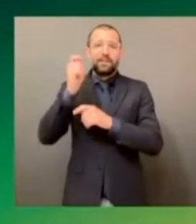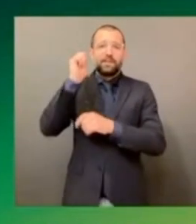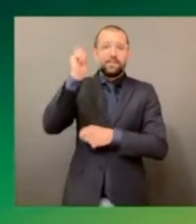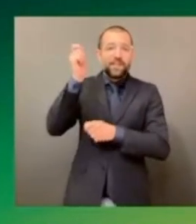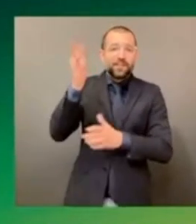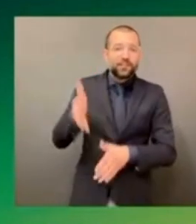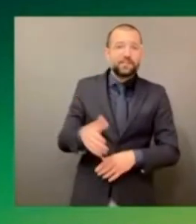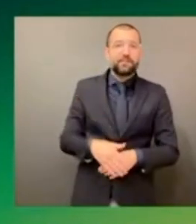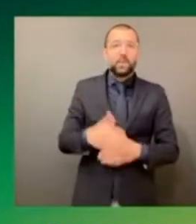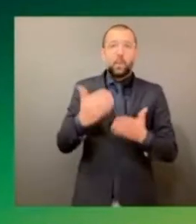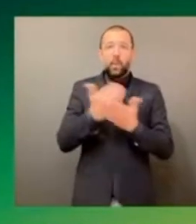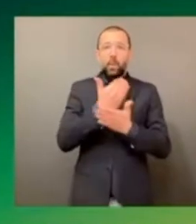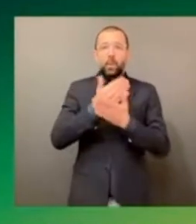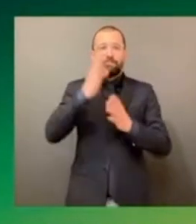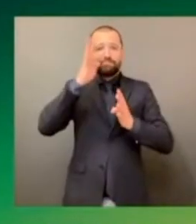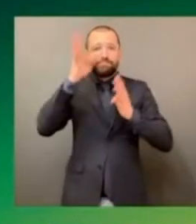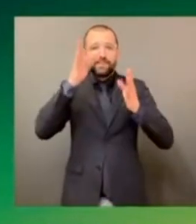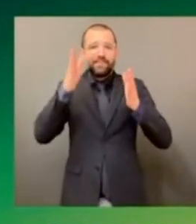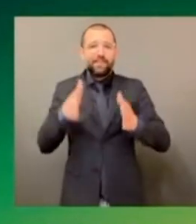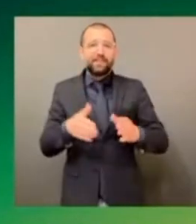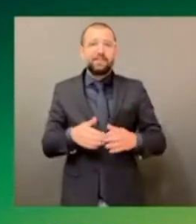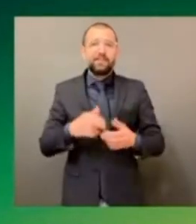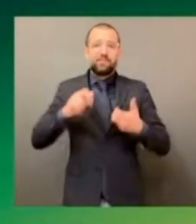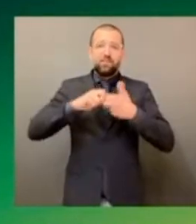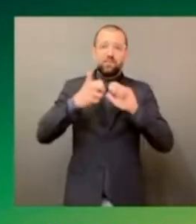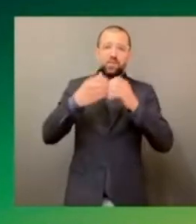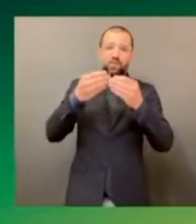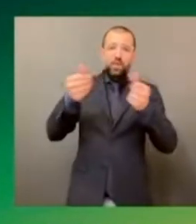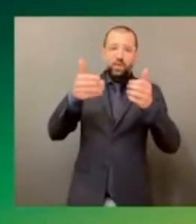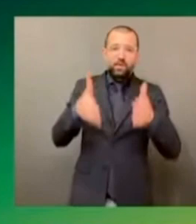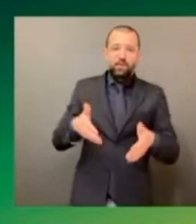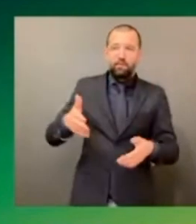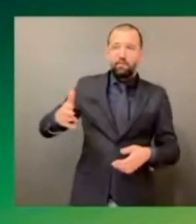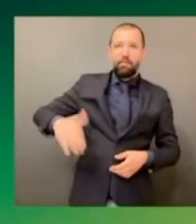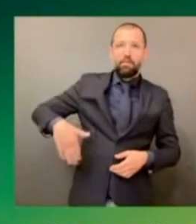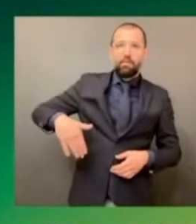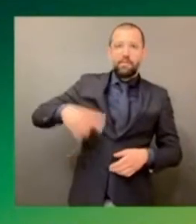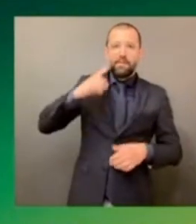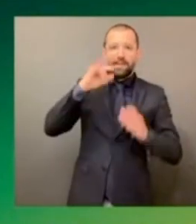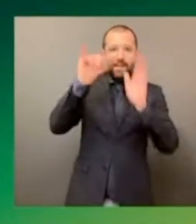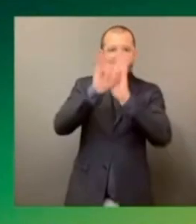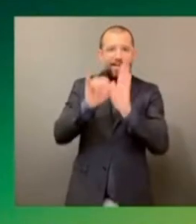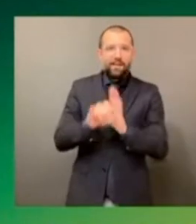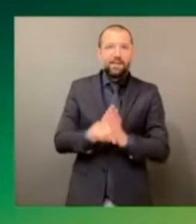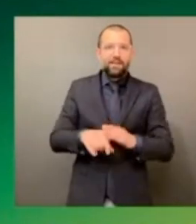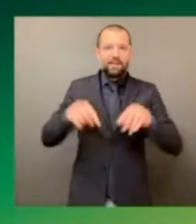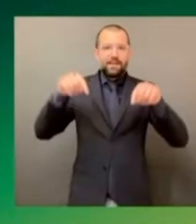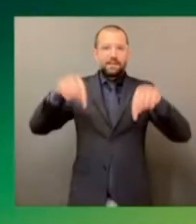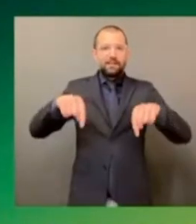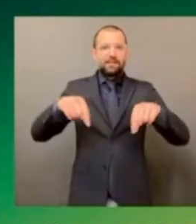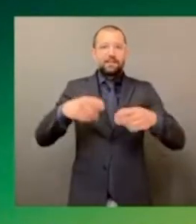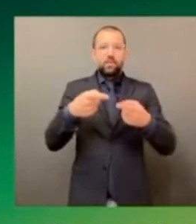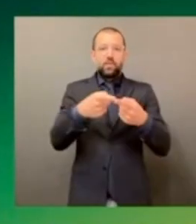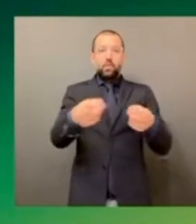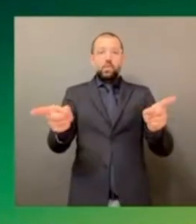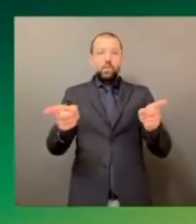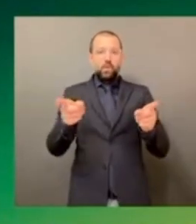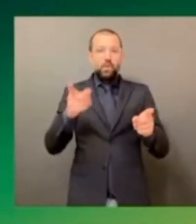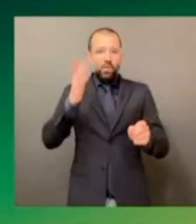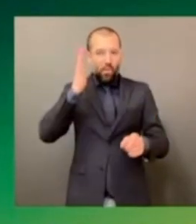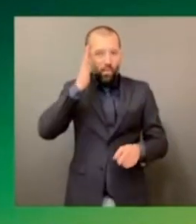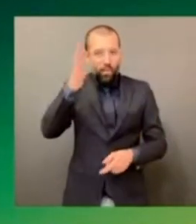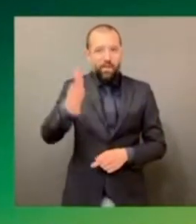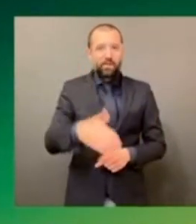will solve problems that we haven't yet identified with solutions we can't even